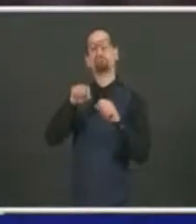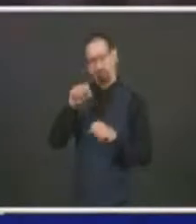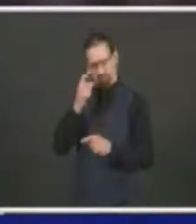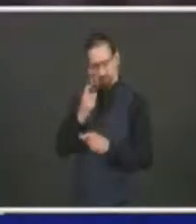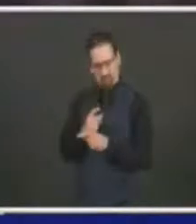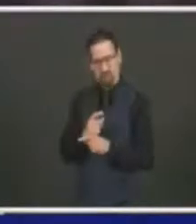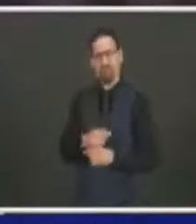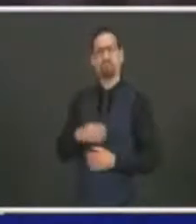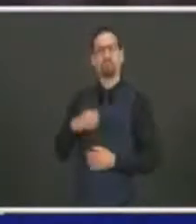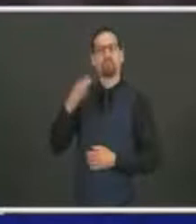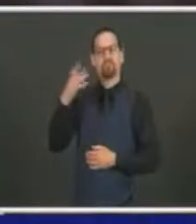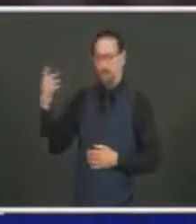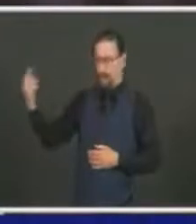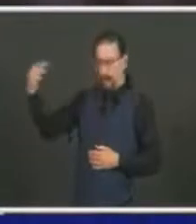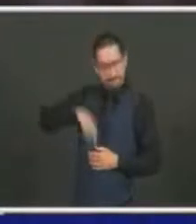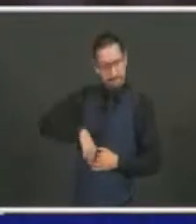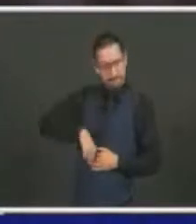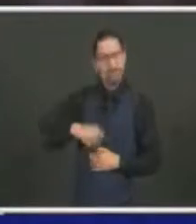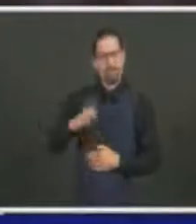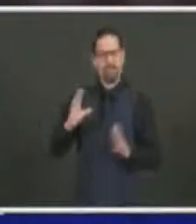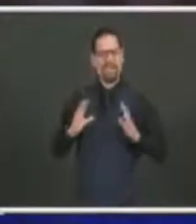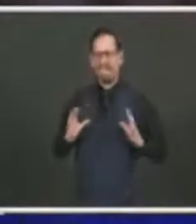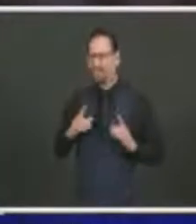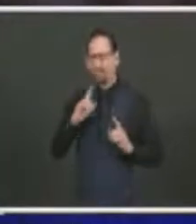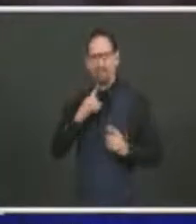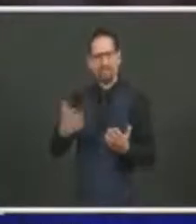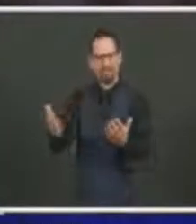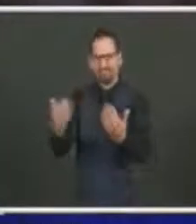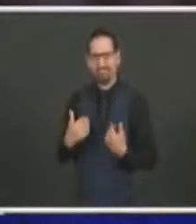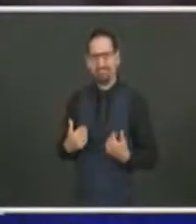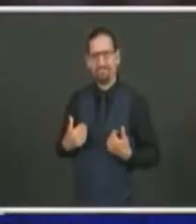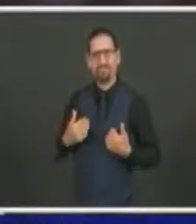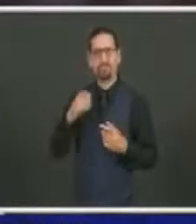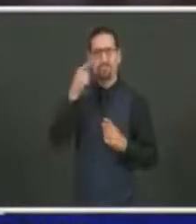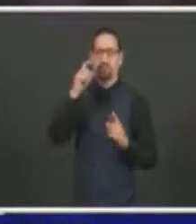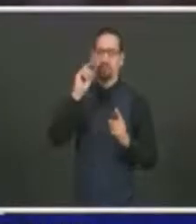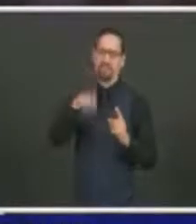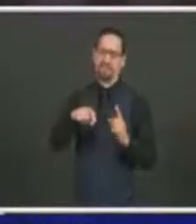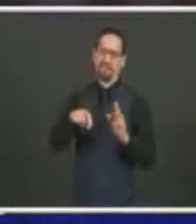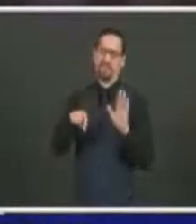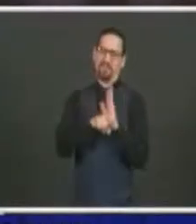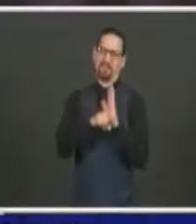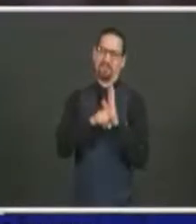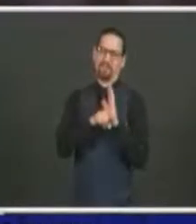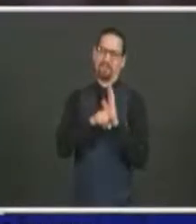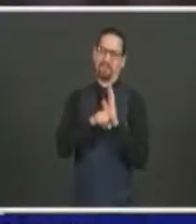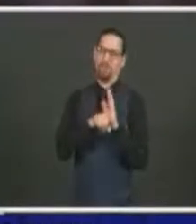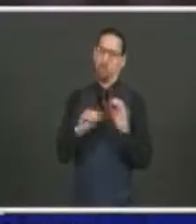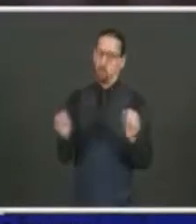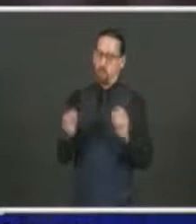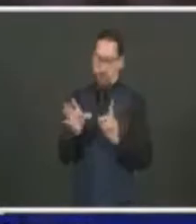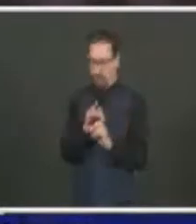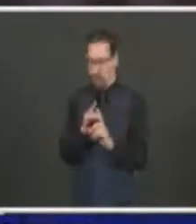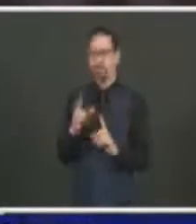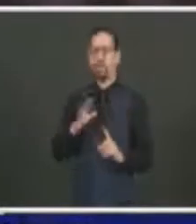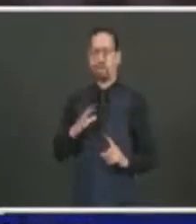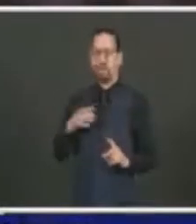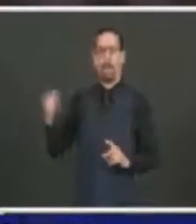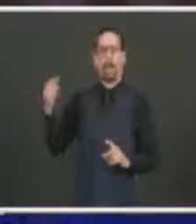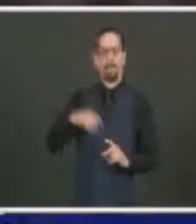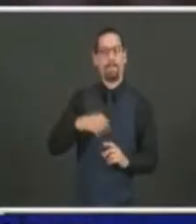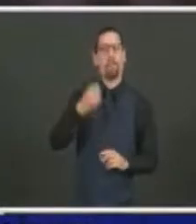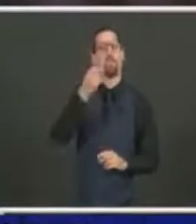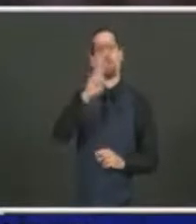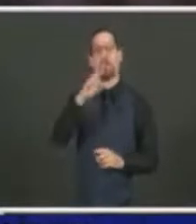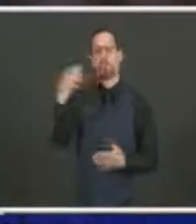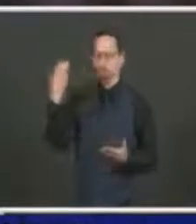fine. Get that, make sure you're negative before you come. Or if you can't do that for your first 14 days, quarantine. As she just said, stay close to